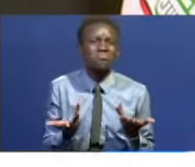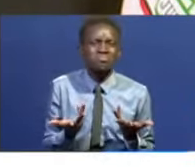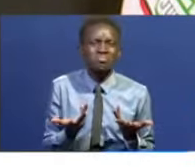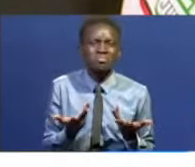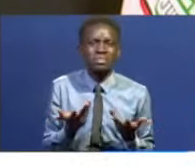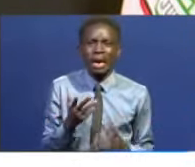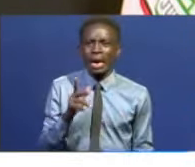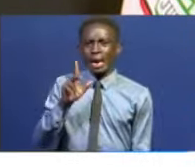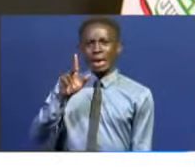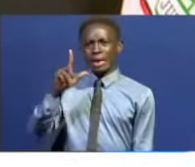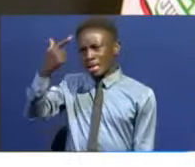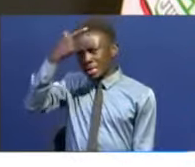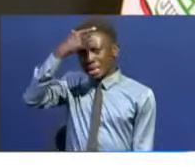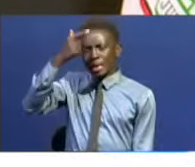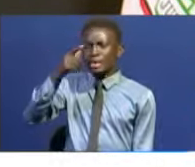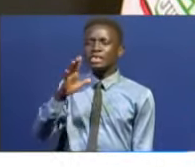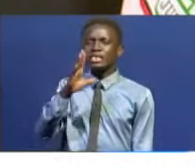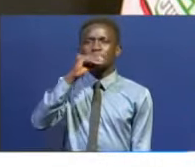position of Speaker, you are mepewa.